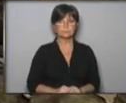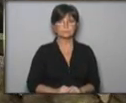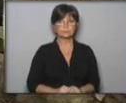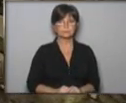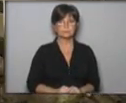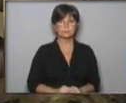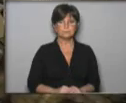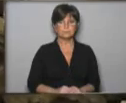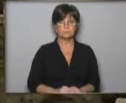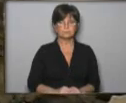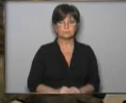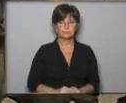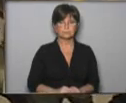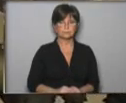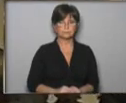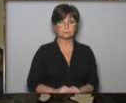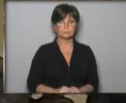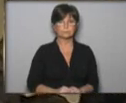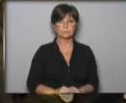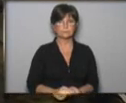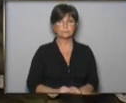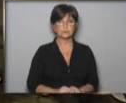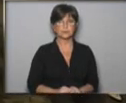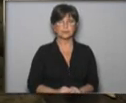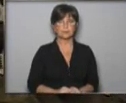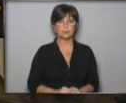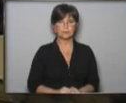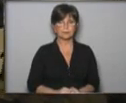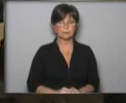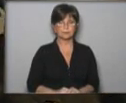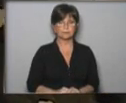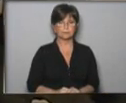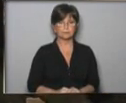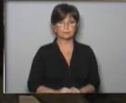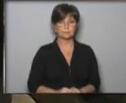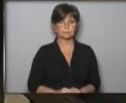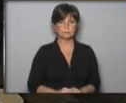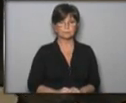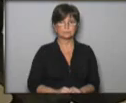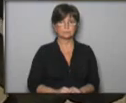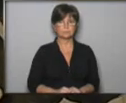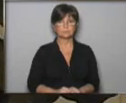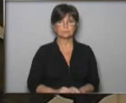the story and to explain the historical happenings through which we have lived.